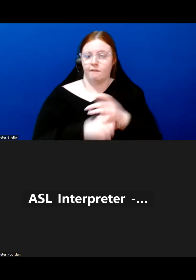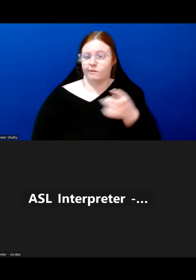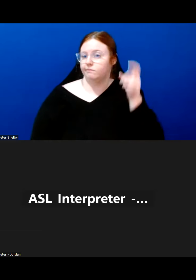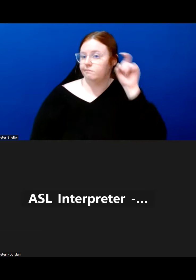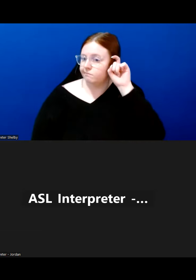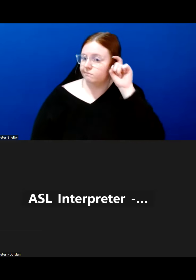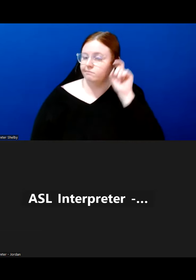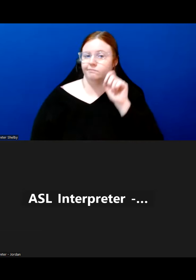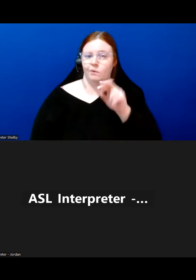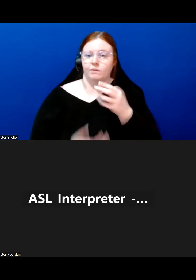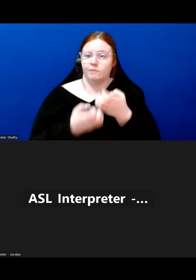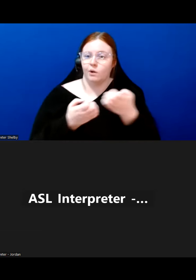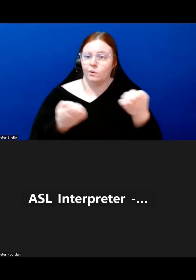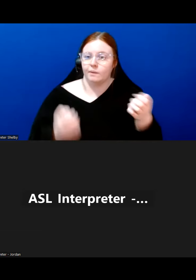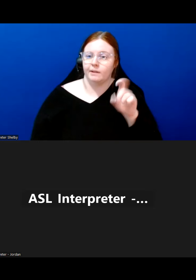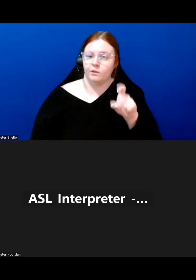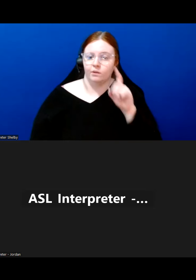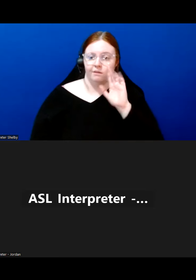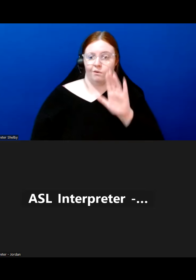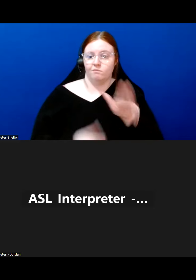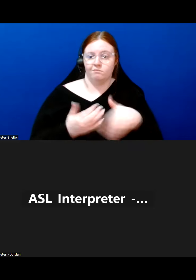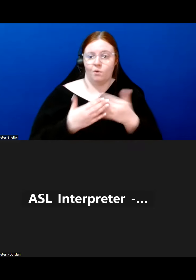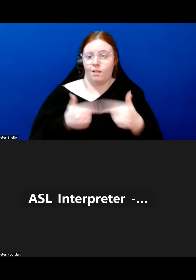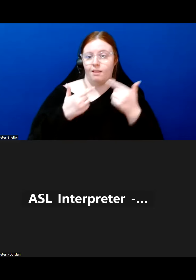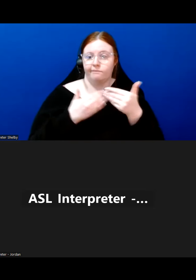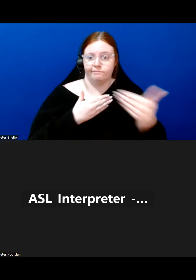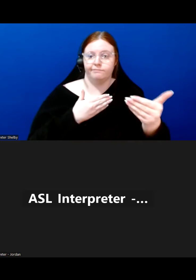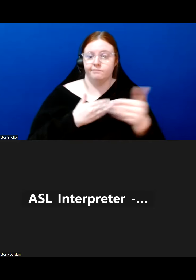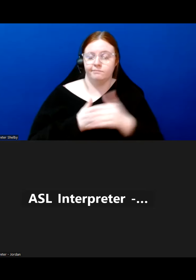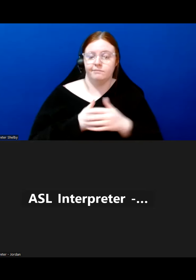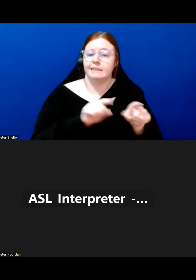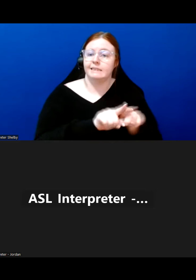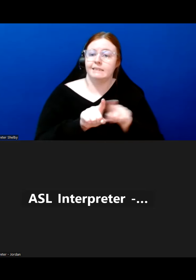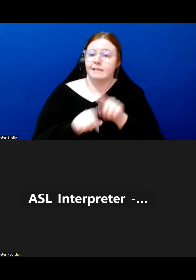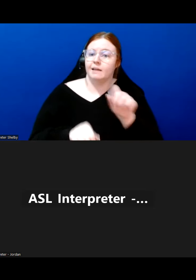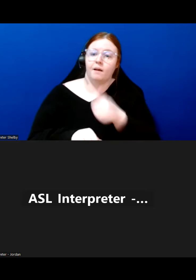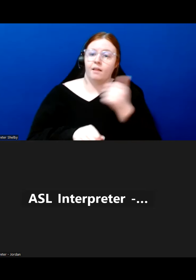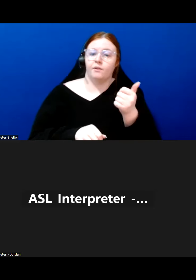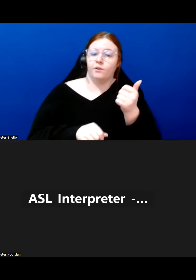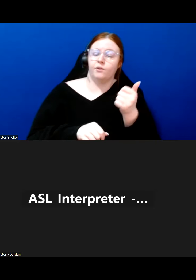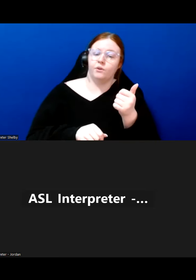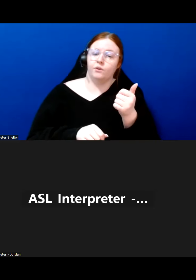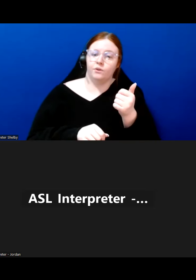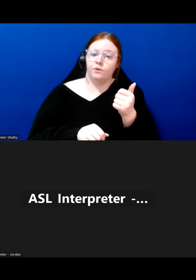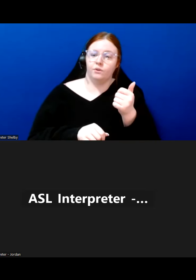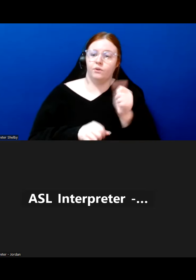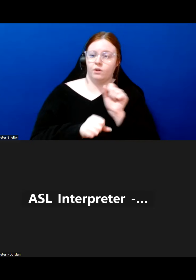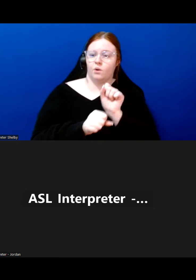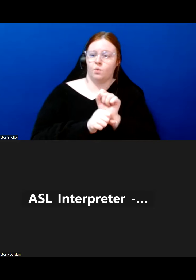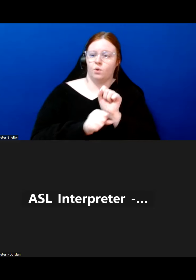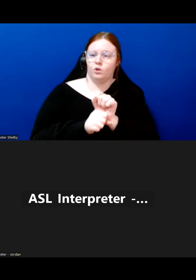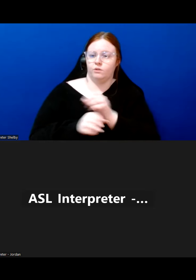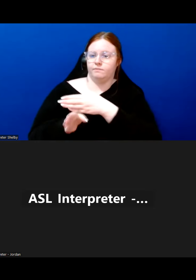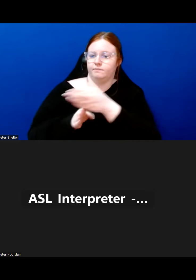the person needs for the rest of their lives. Same with other forms of work-related damage,